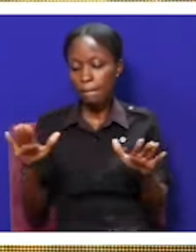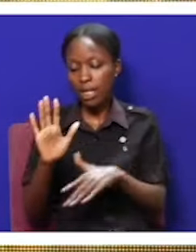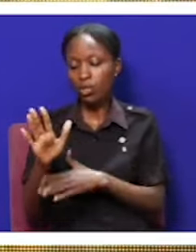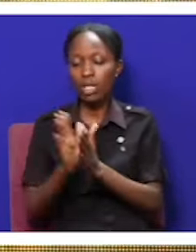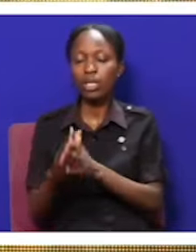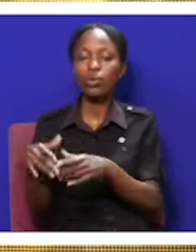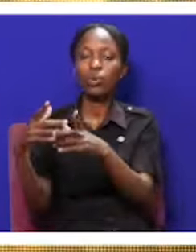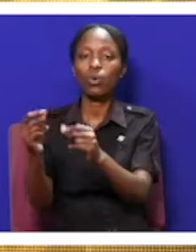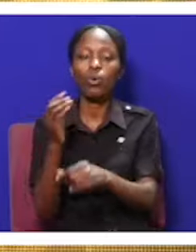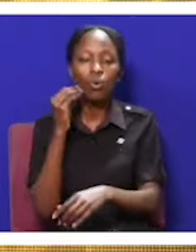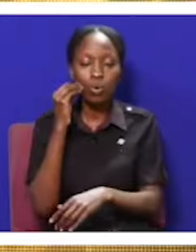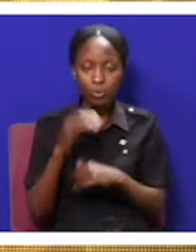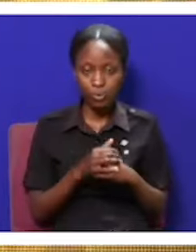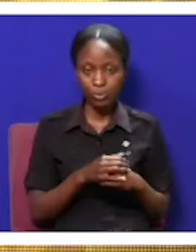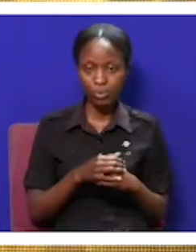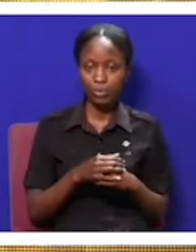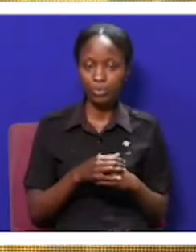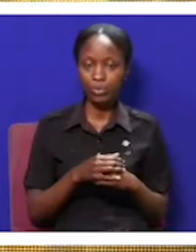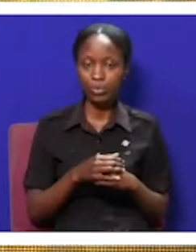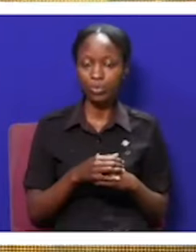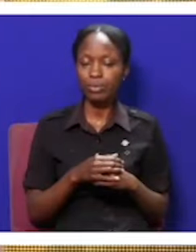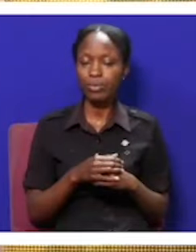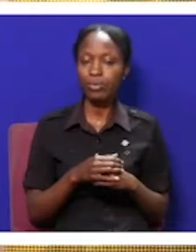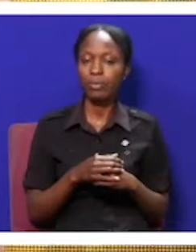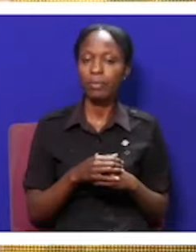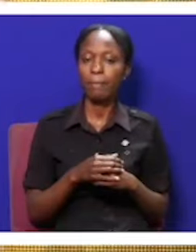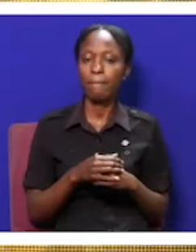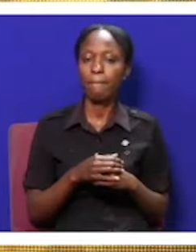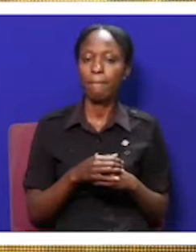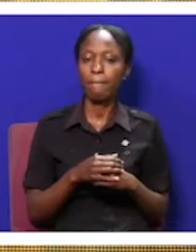and go home." What a lovely story.